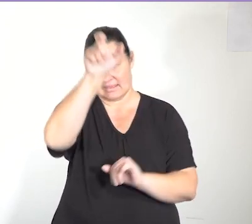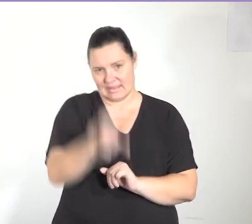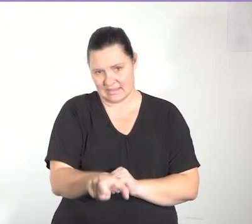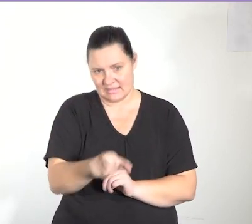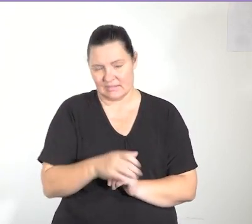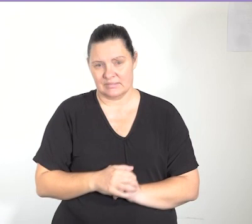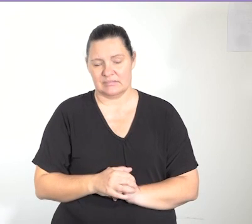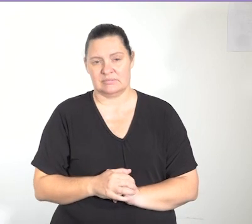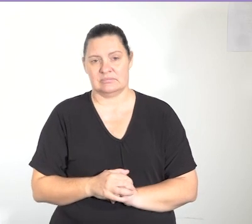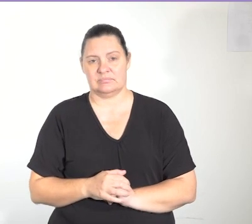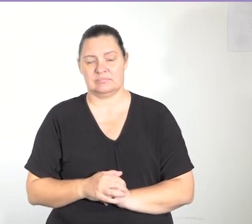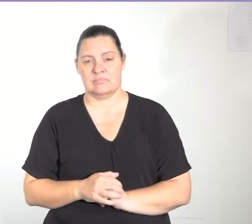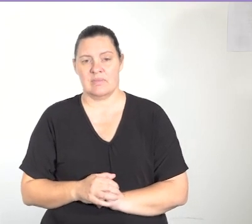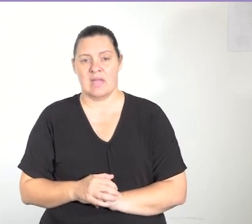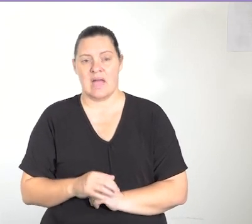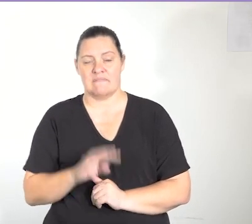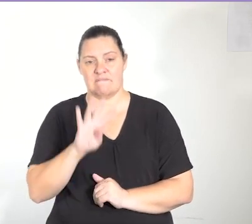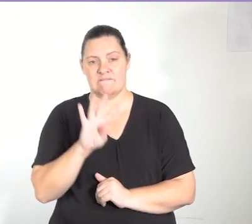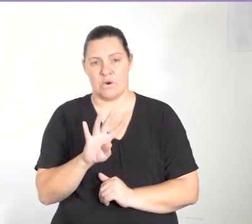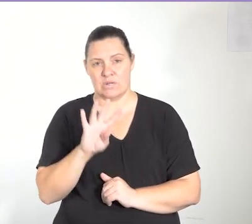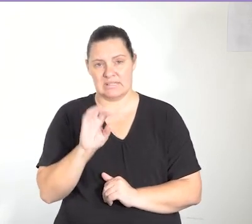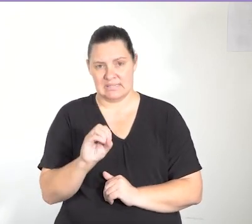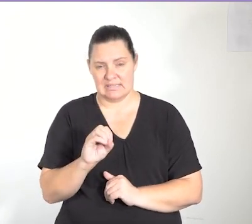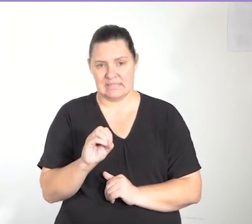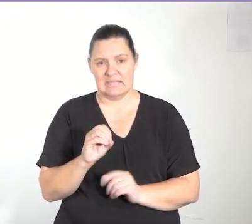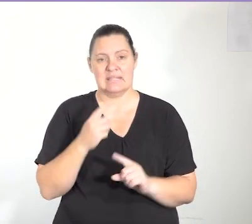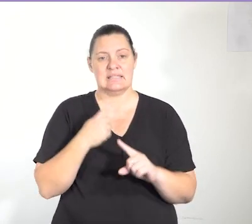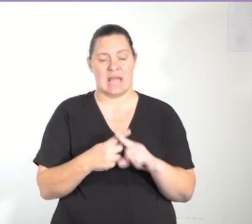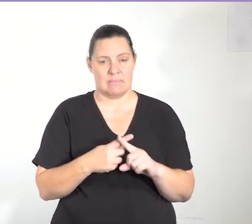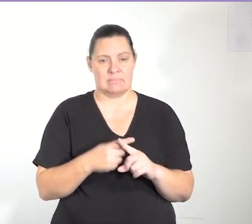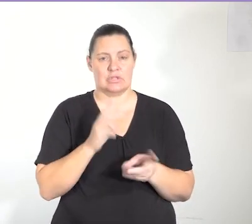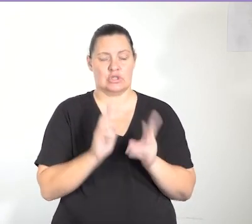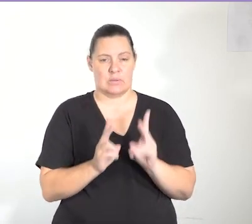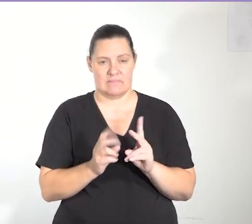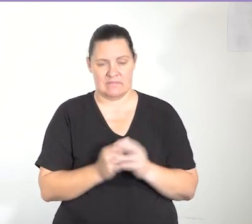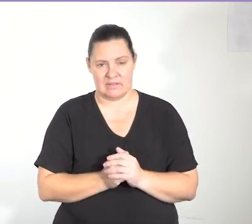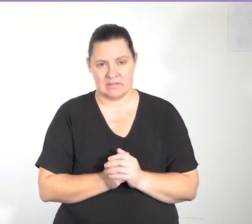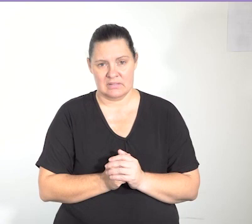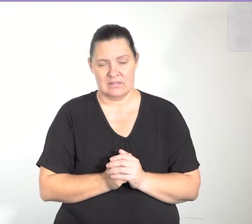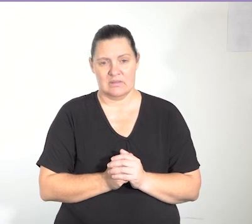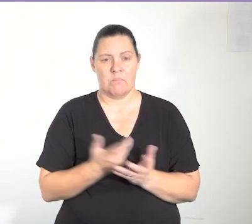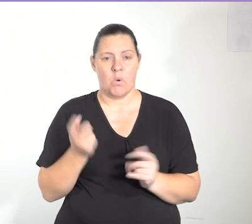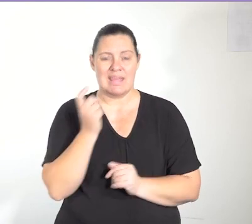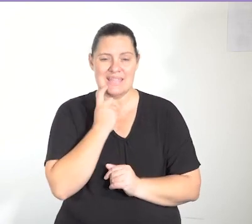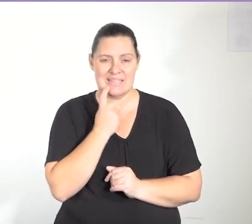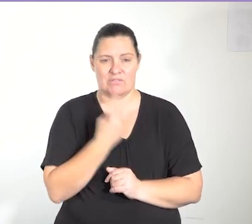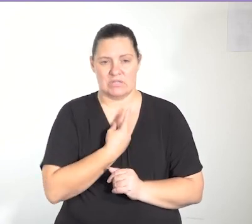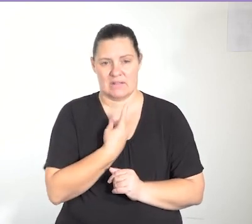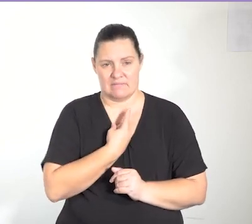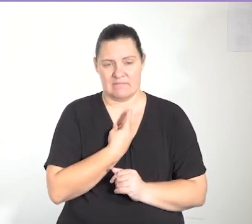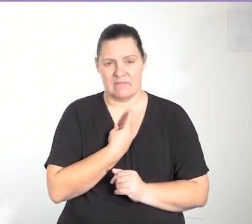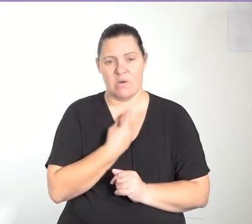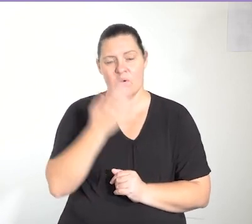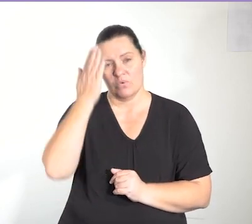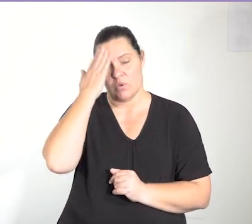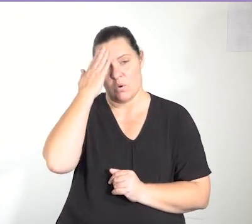column. Then we have 40 multiplied by 12. Now, if you want to make it easier for yourself,